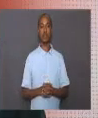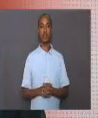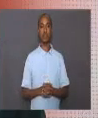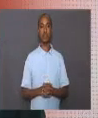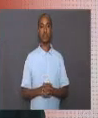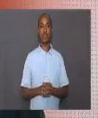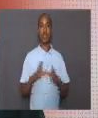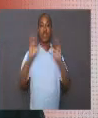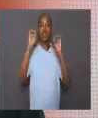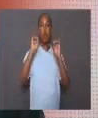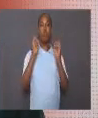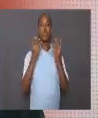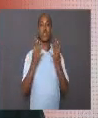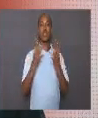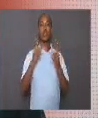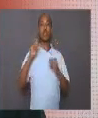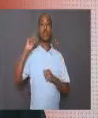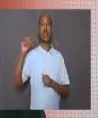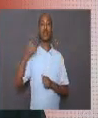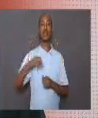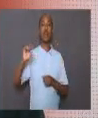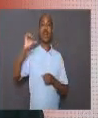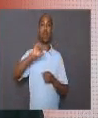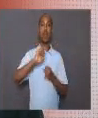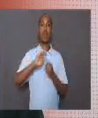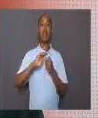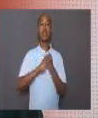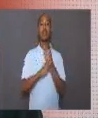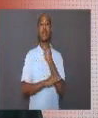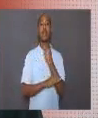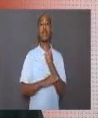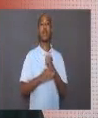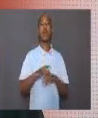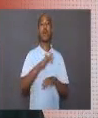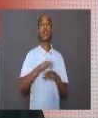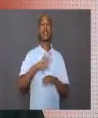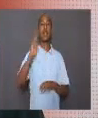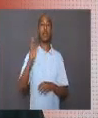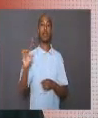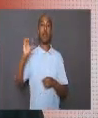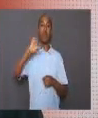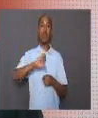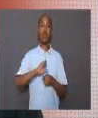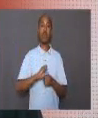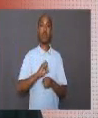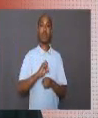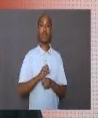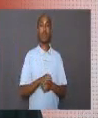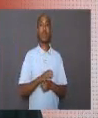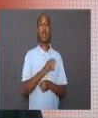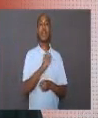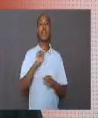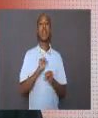The oxidation products of alcohols depend on the type of alcohol and the